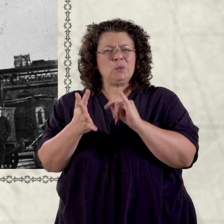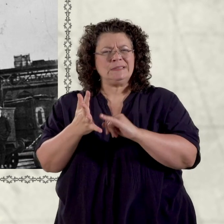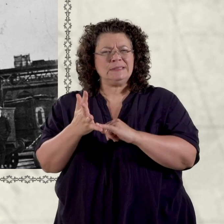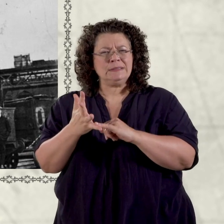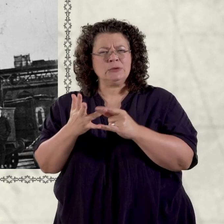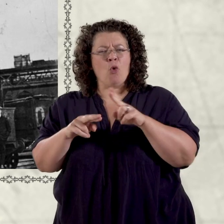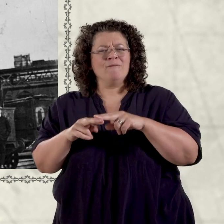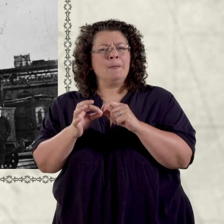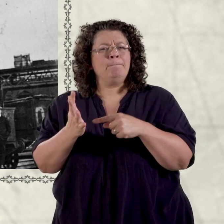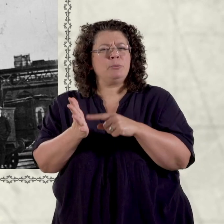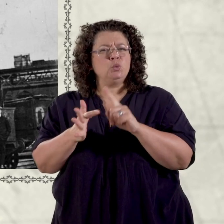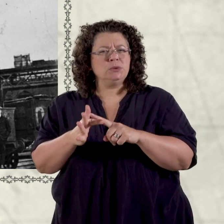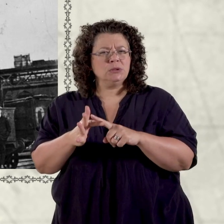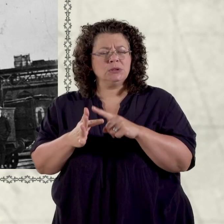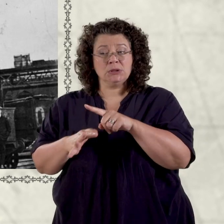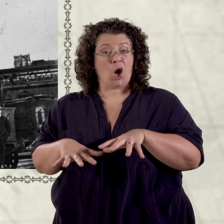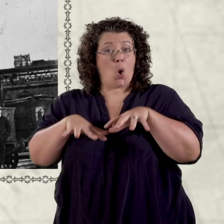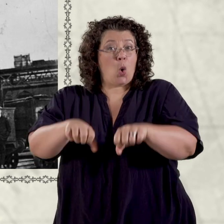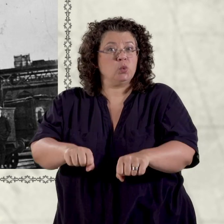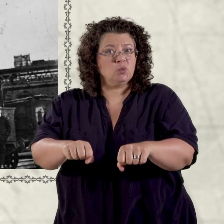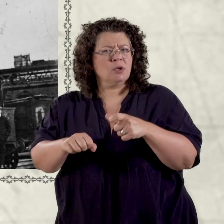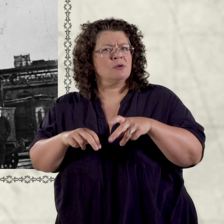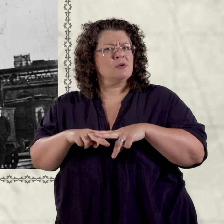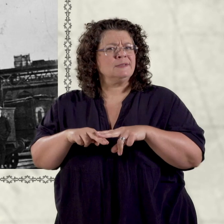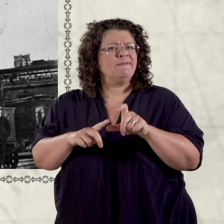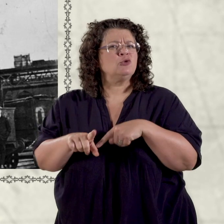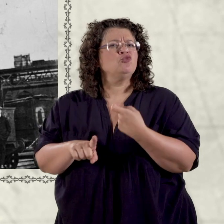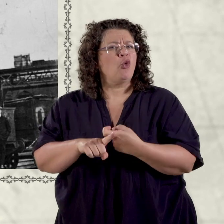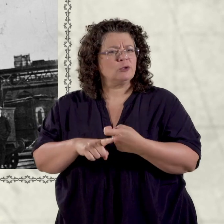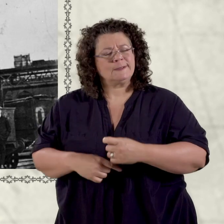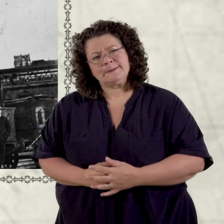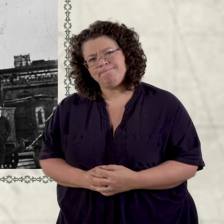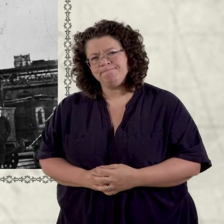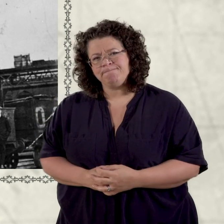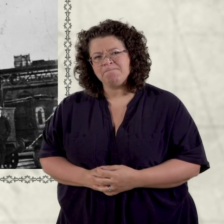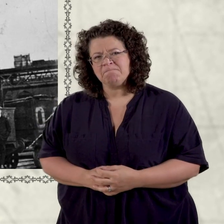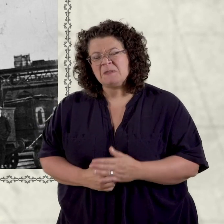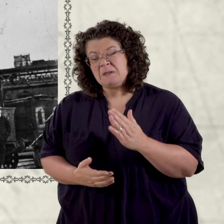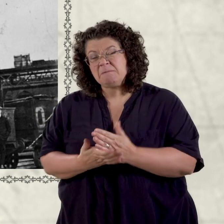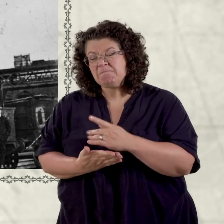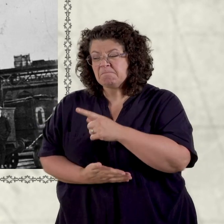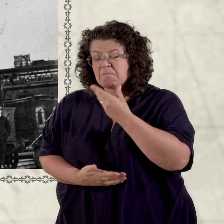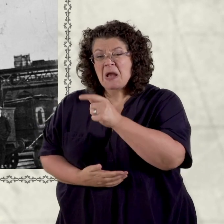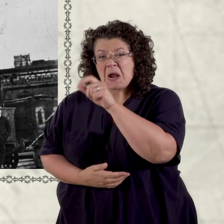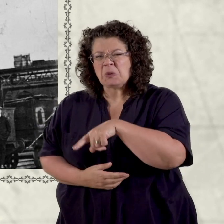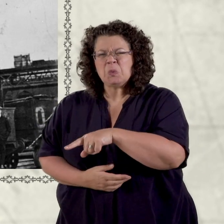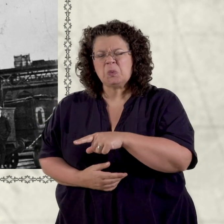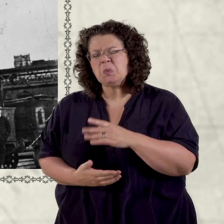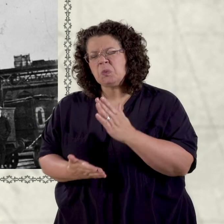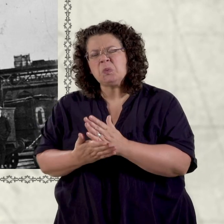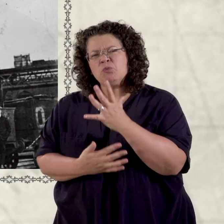idea. The Marquis of Bute, the owner of Cardiff Docks. No, the Marquis of